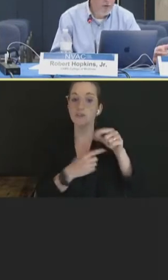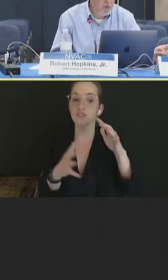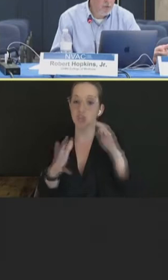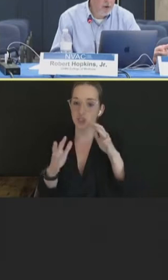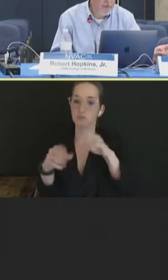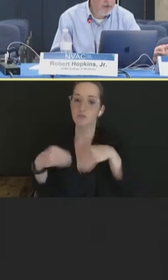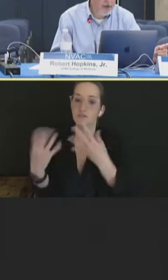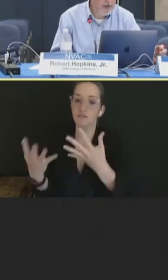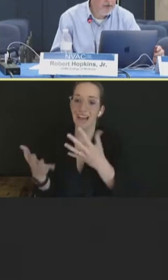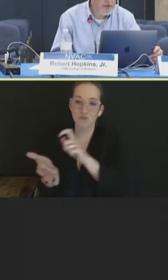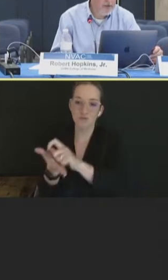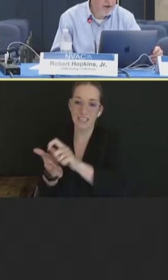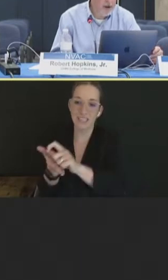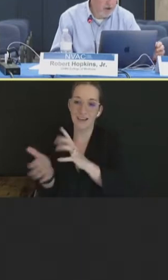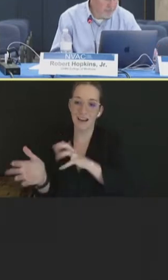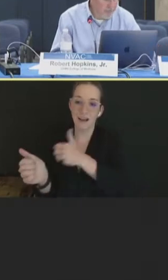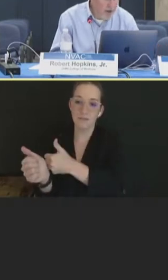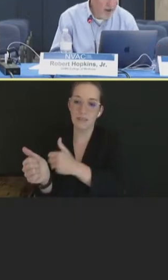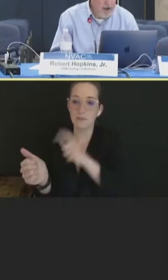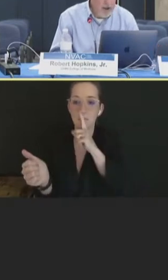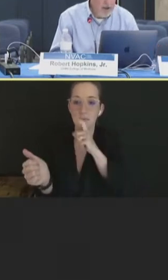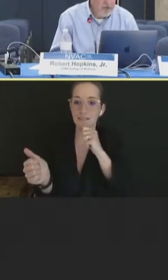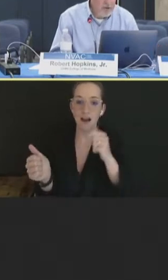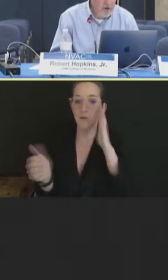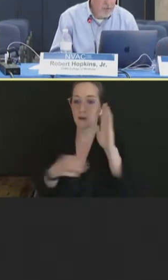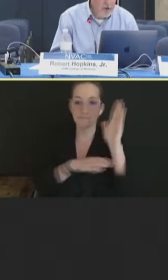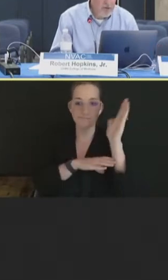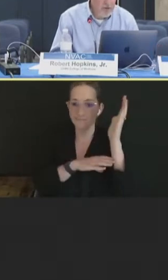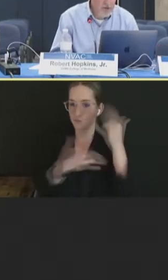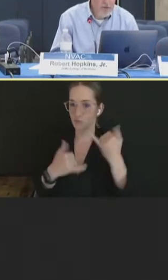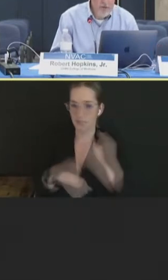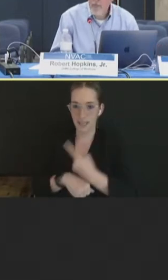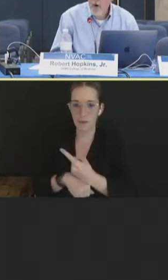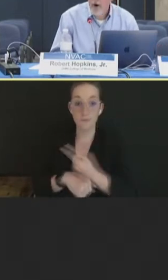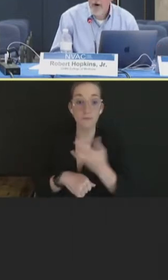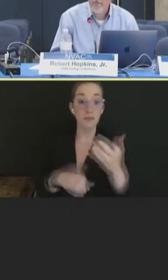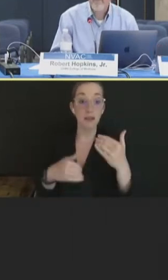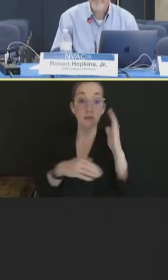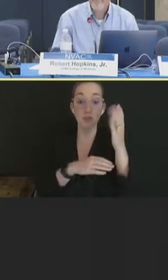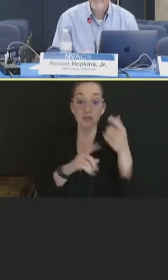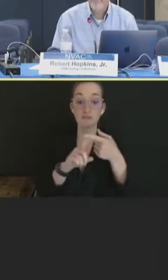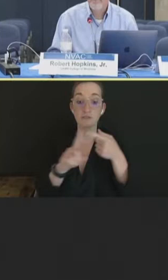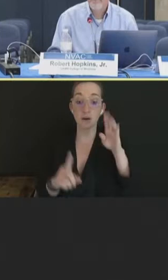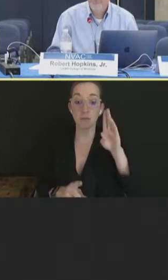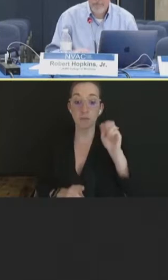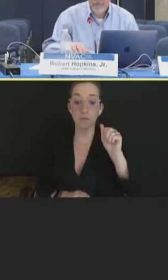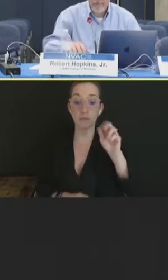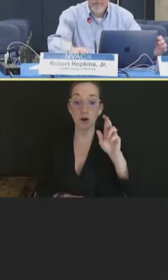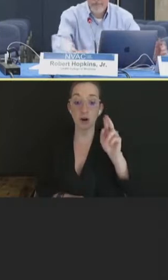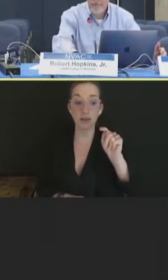a verbal update today. Is there a presentation from BARDA?